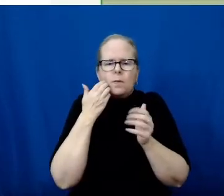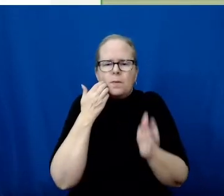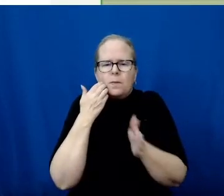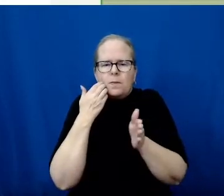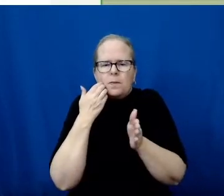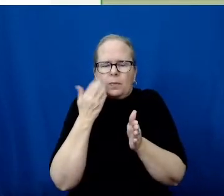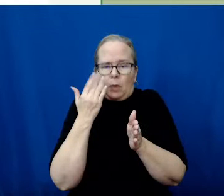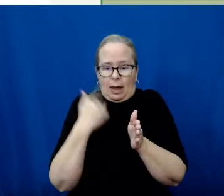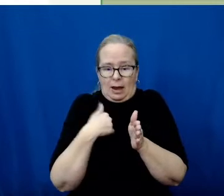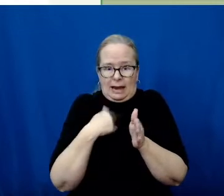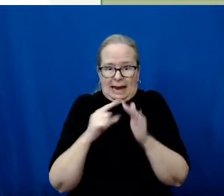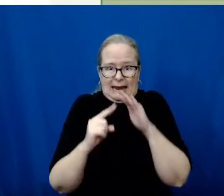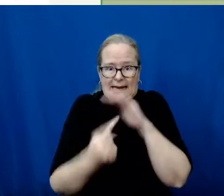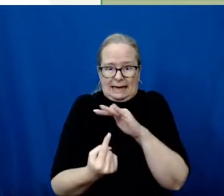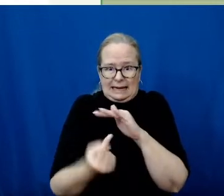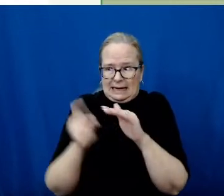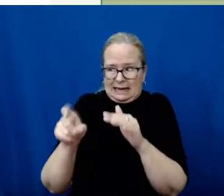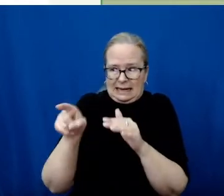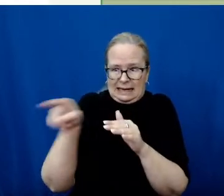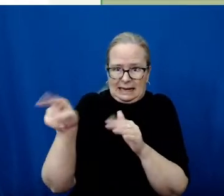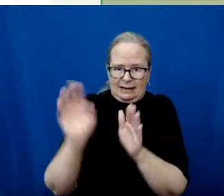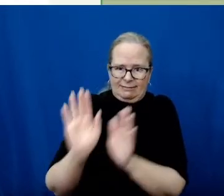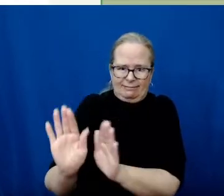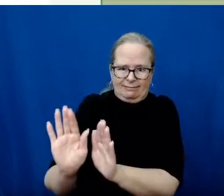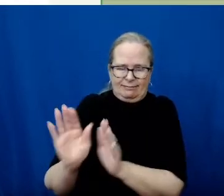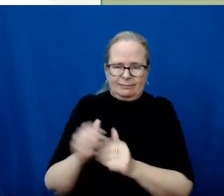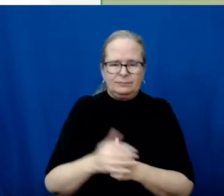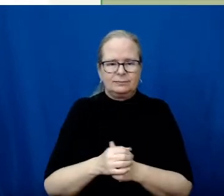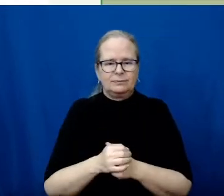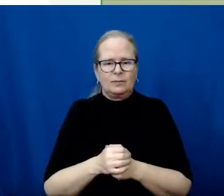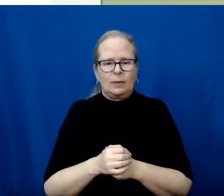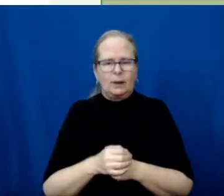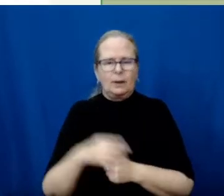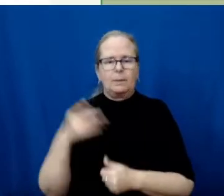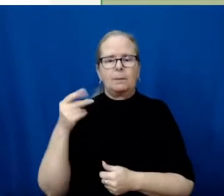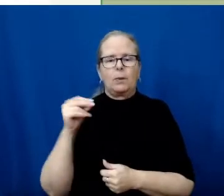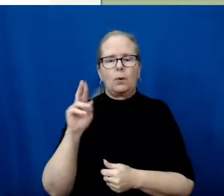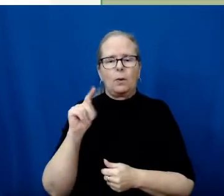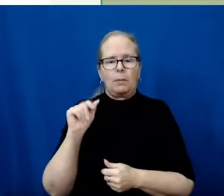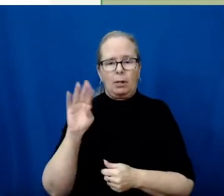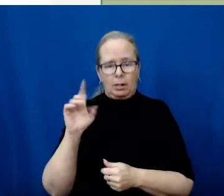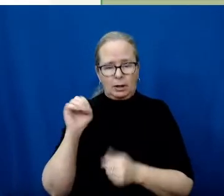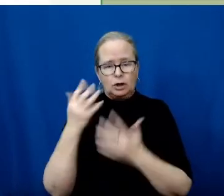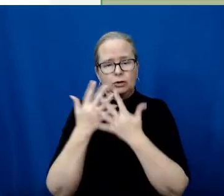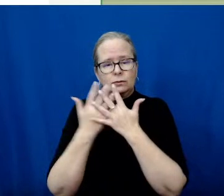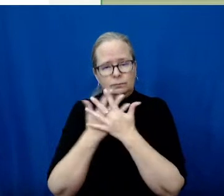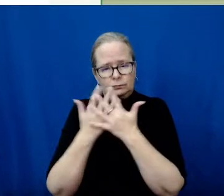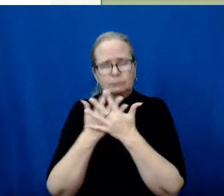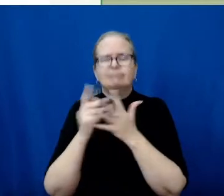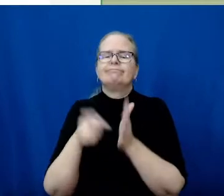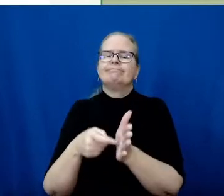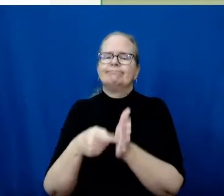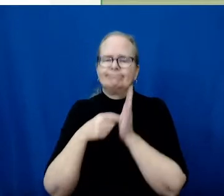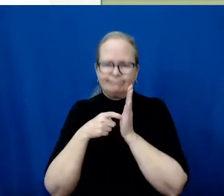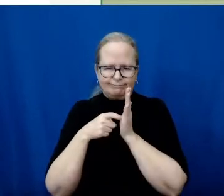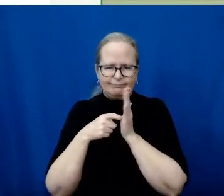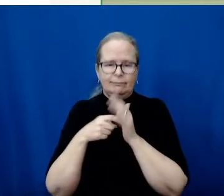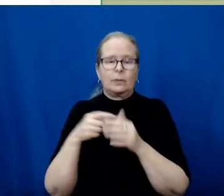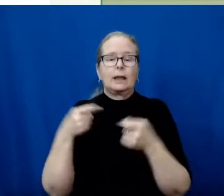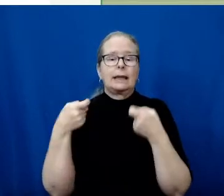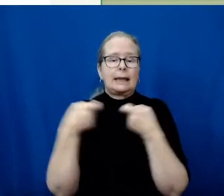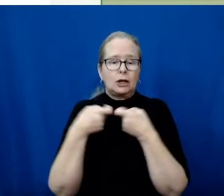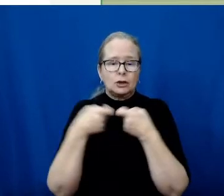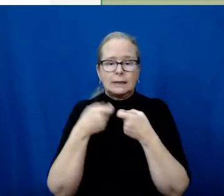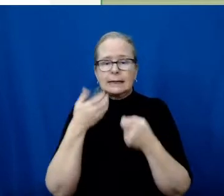must. The electric heater, that obviously might be a must. One of the other things that I would recommend, if you have the wherewithal,